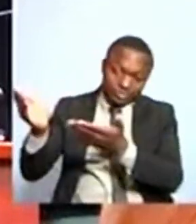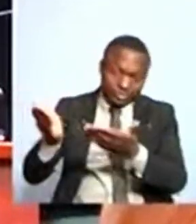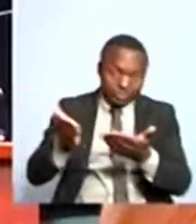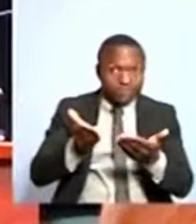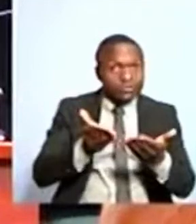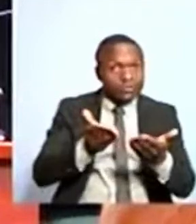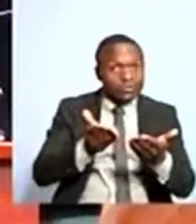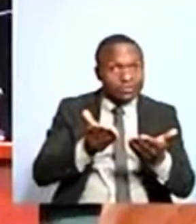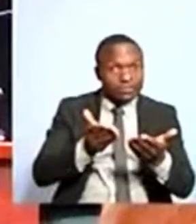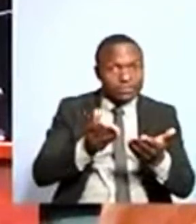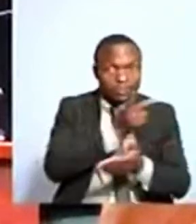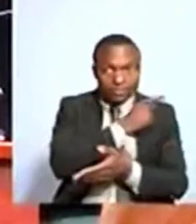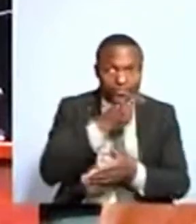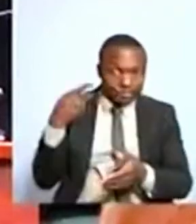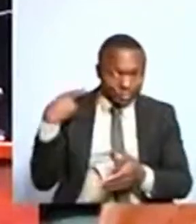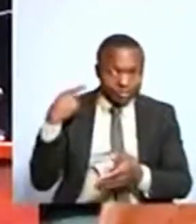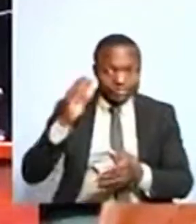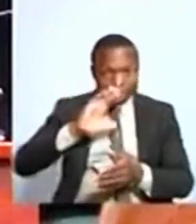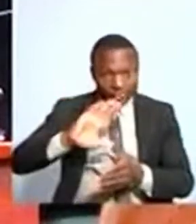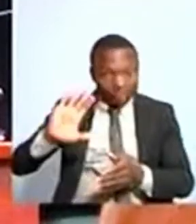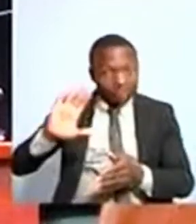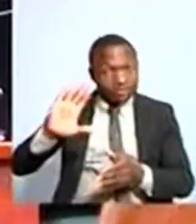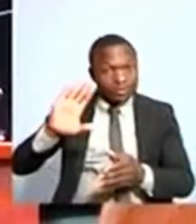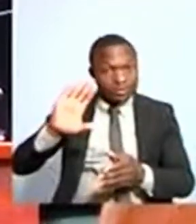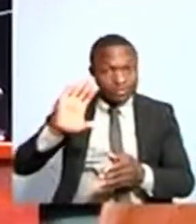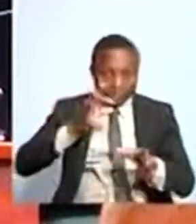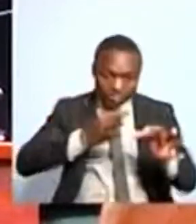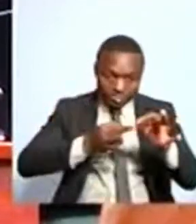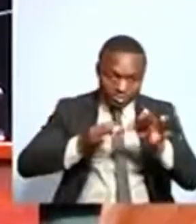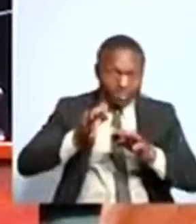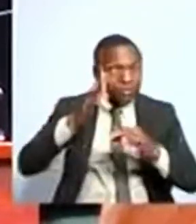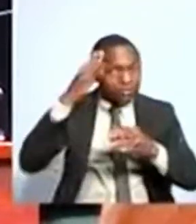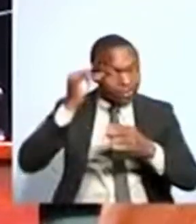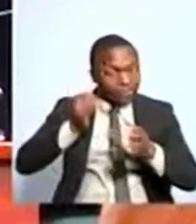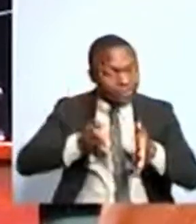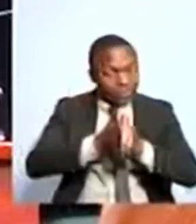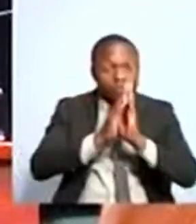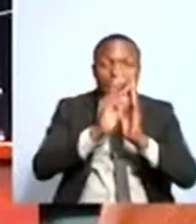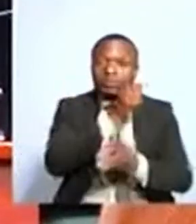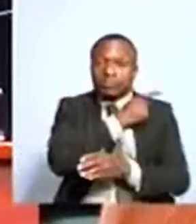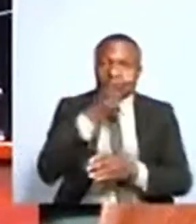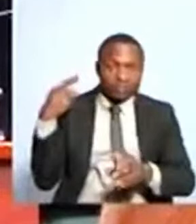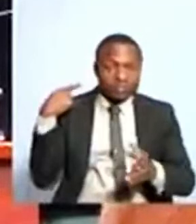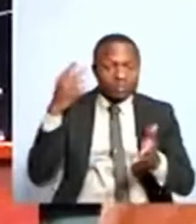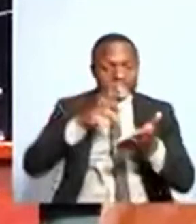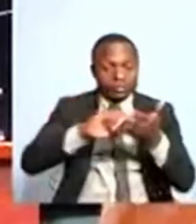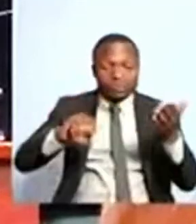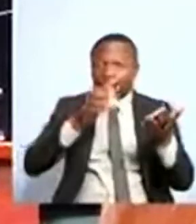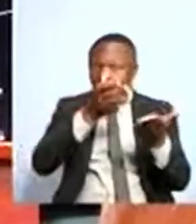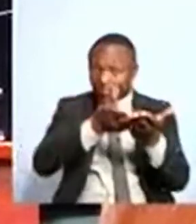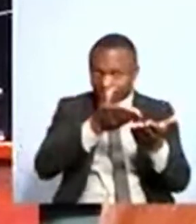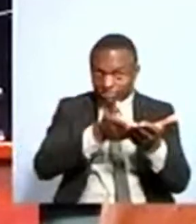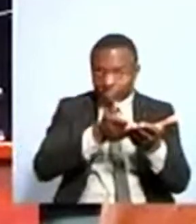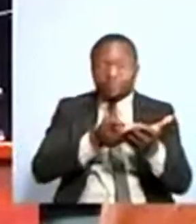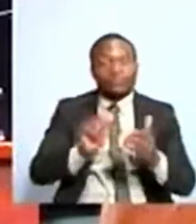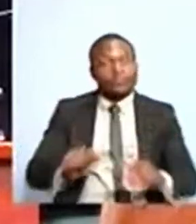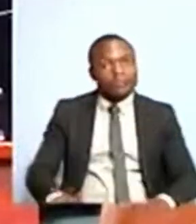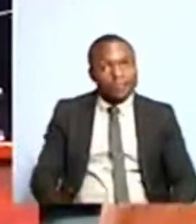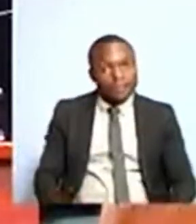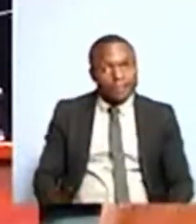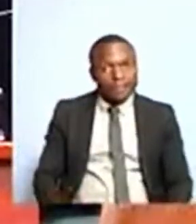my justification for why I'm lobbying the House to consider deleting this. As a matter of